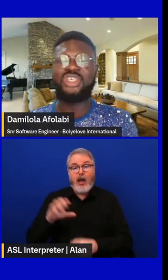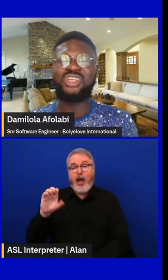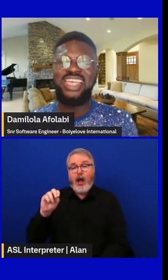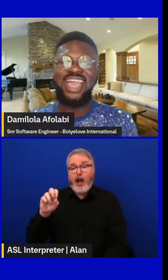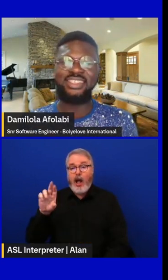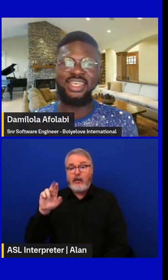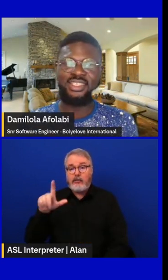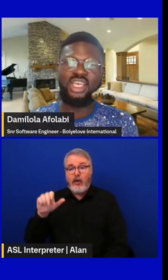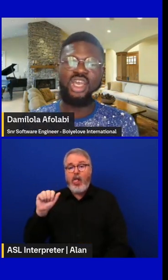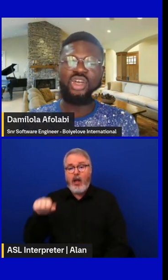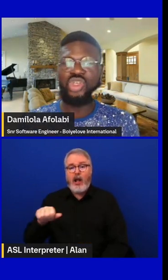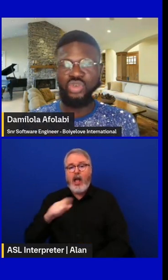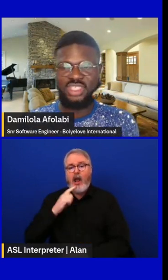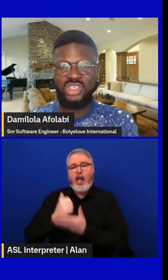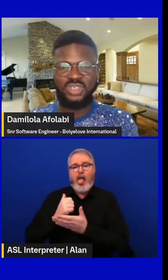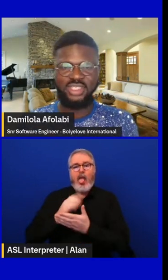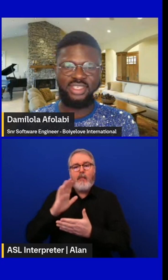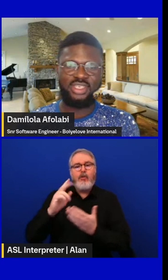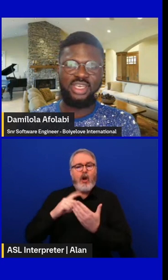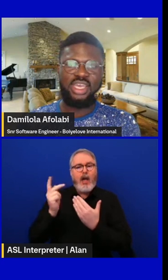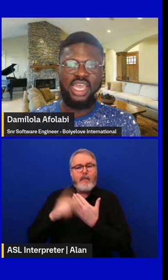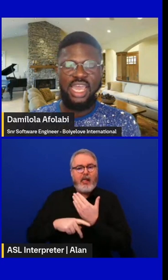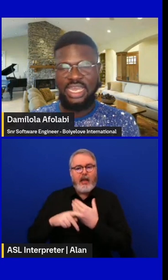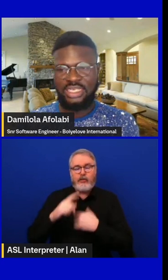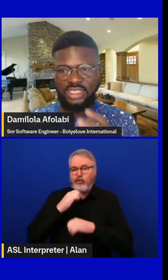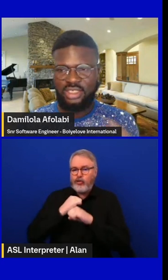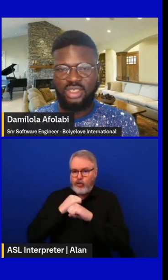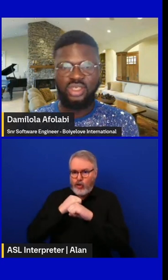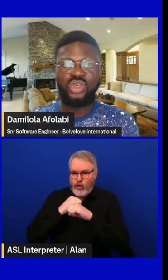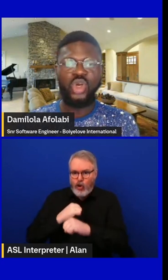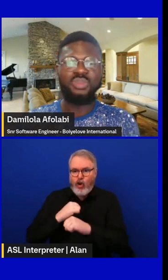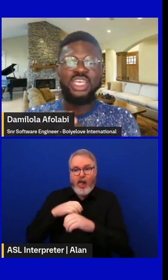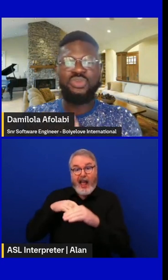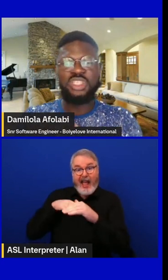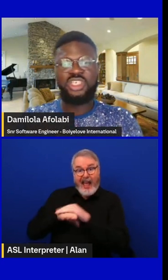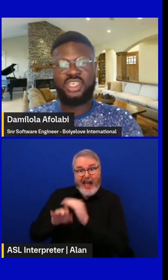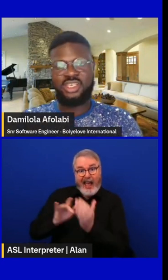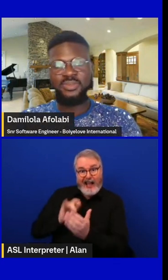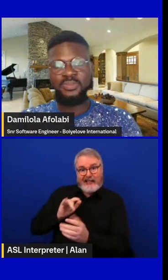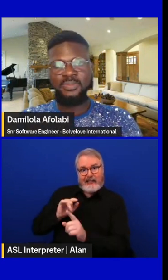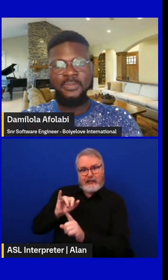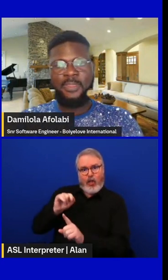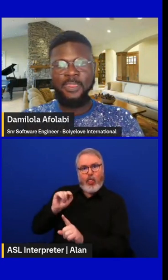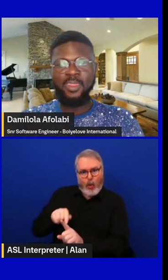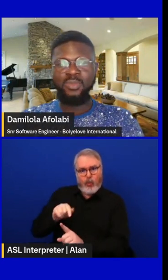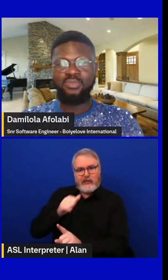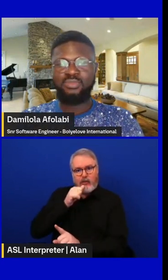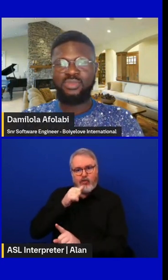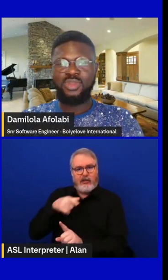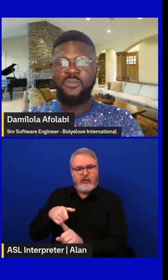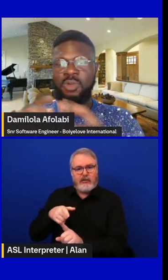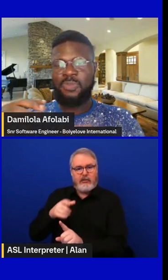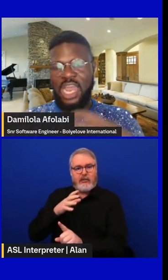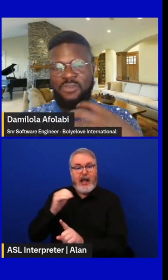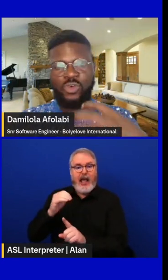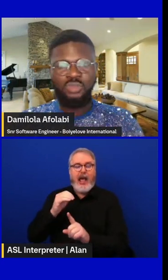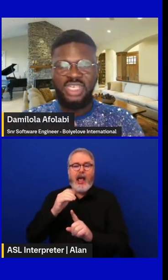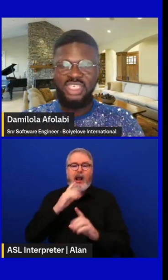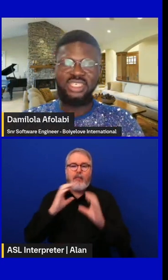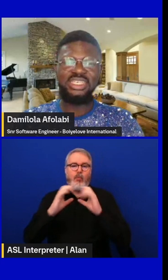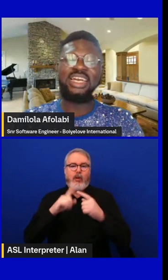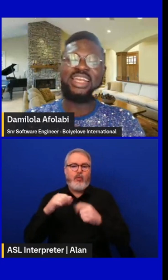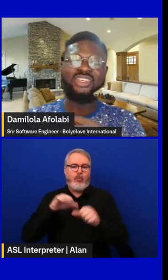application securely access those secrets and communicate with each other. They form a